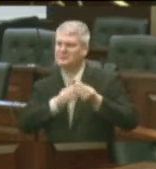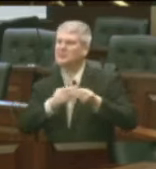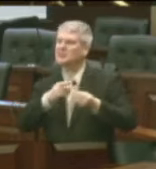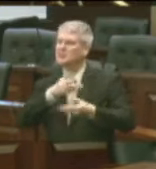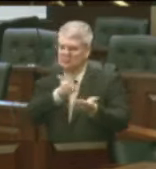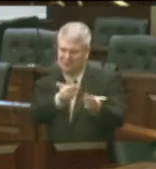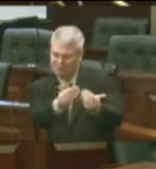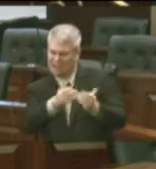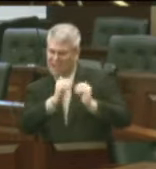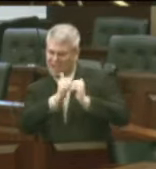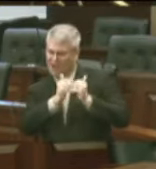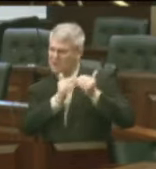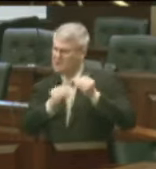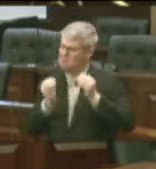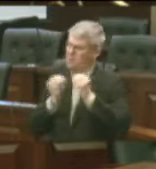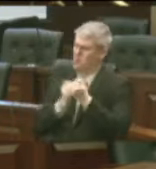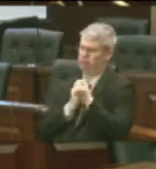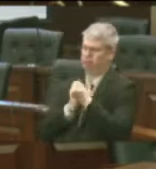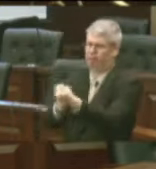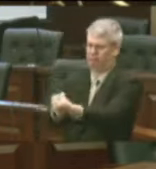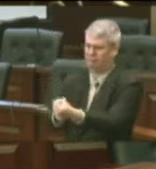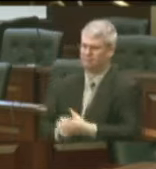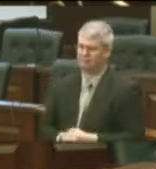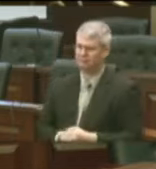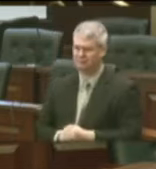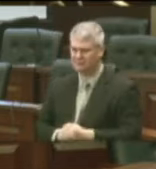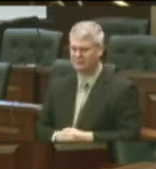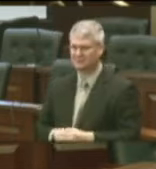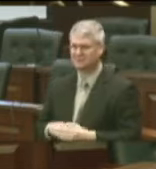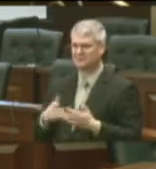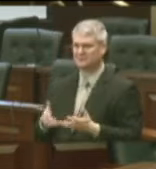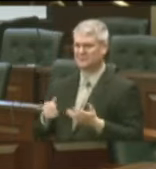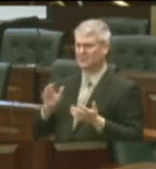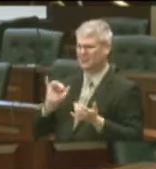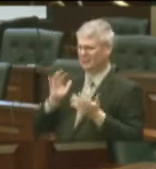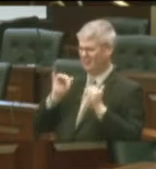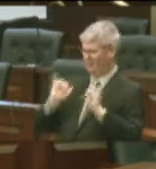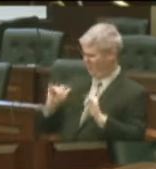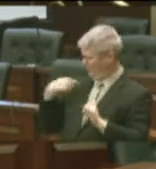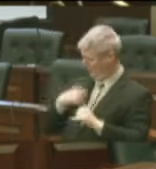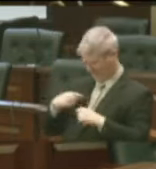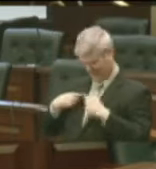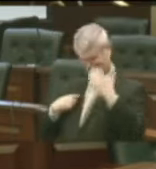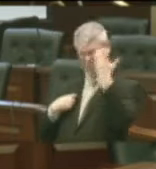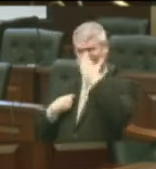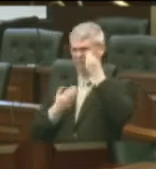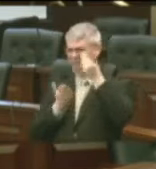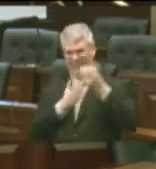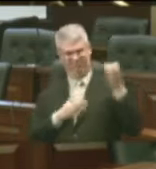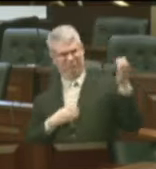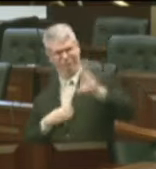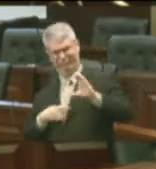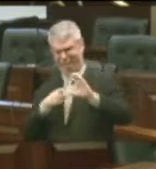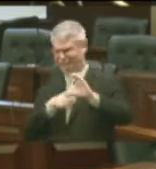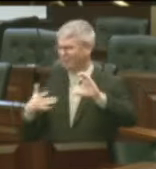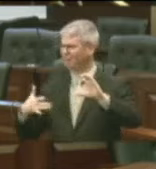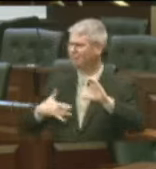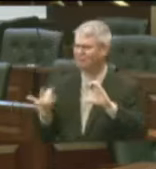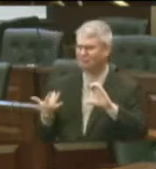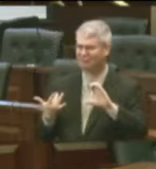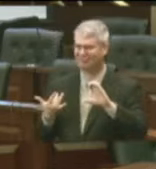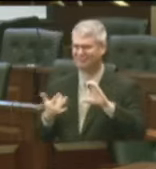The one and only reason we're able to make these investments in education during the pandemic and provide for such direct support for Idaho